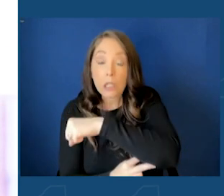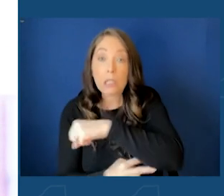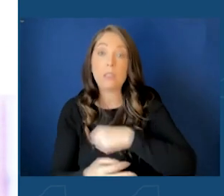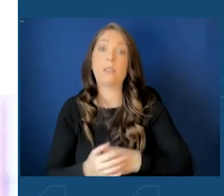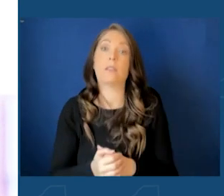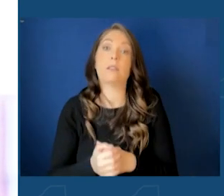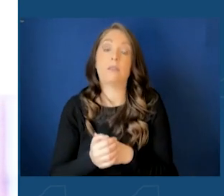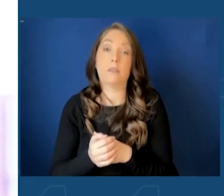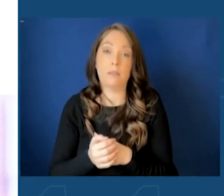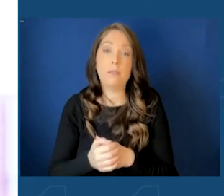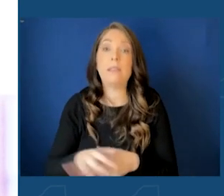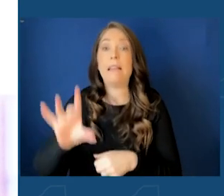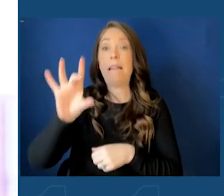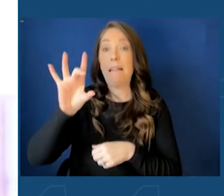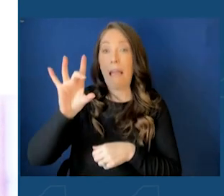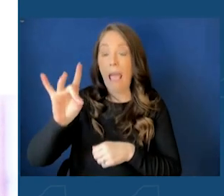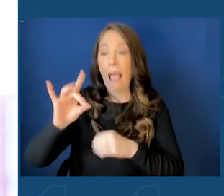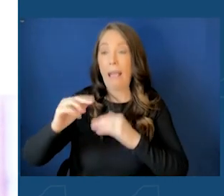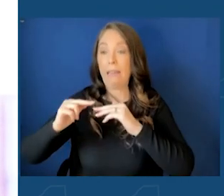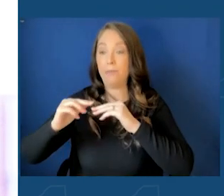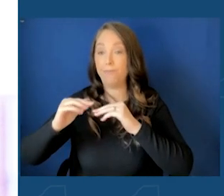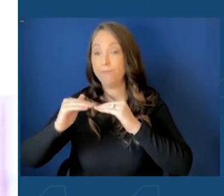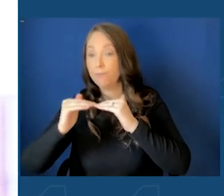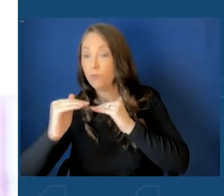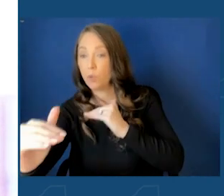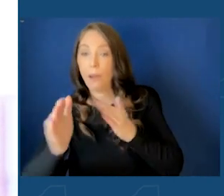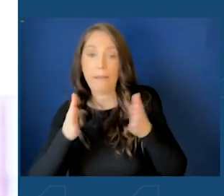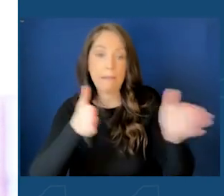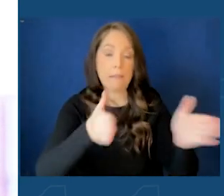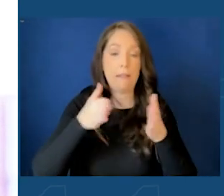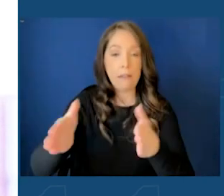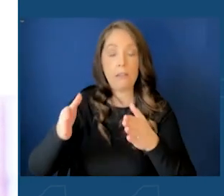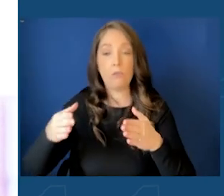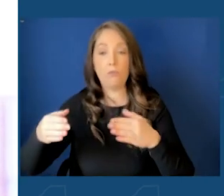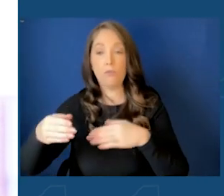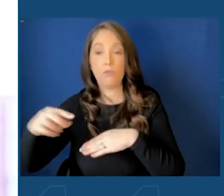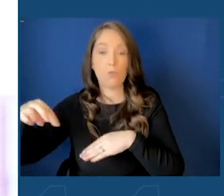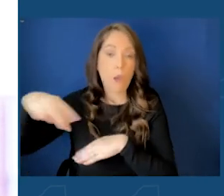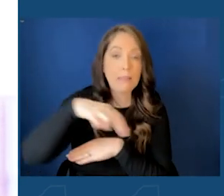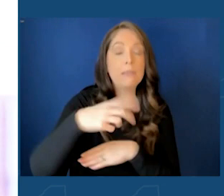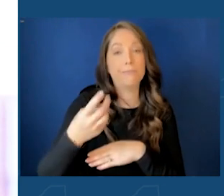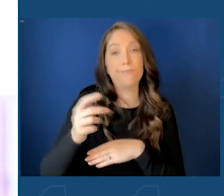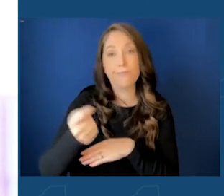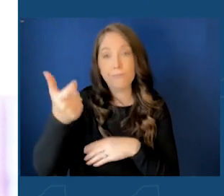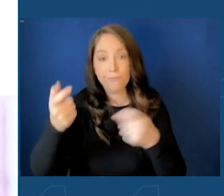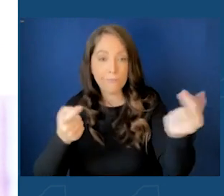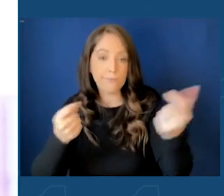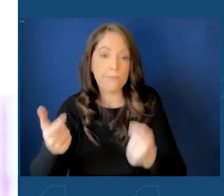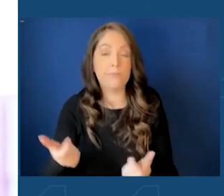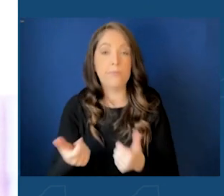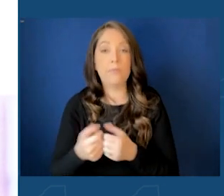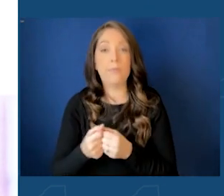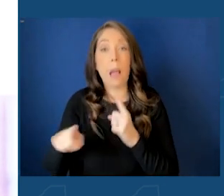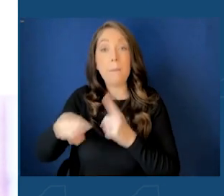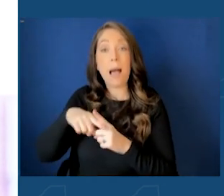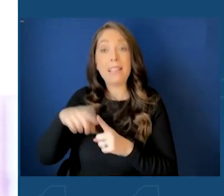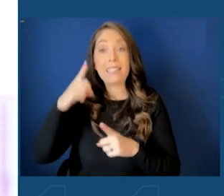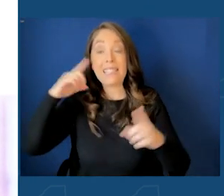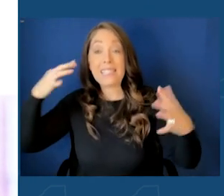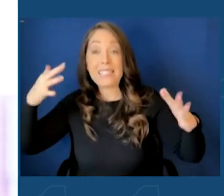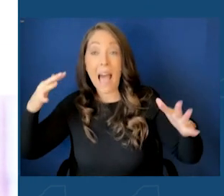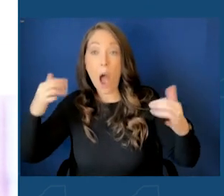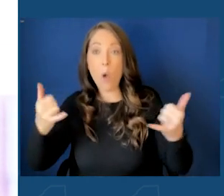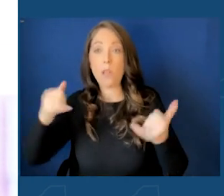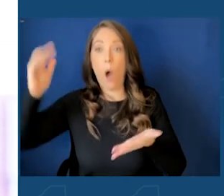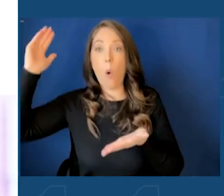street-level grade crossings. And so what that does for the neighbors, we had to put up a little bit, it eliminates the sounds of train